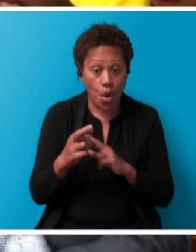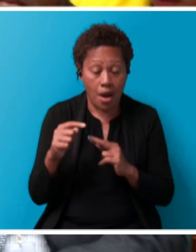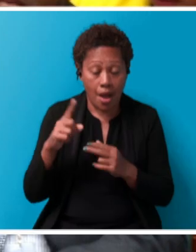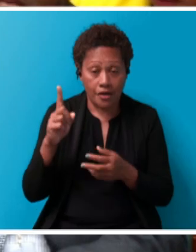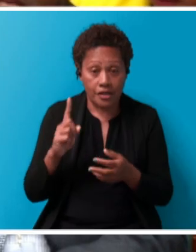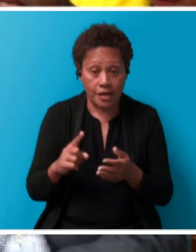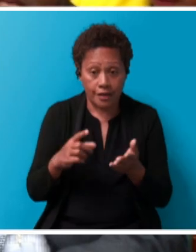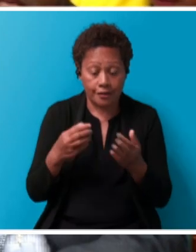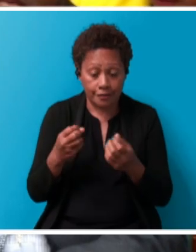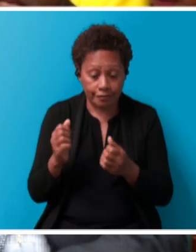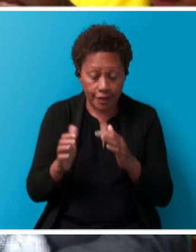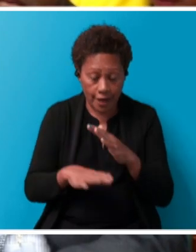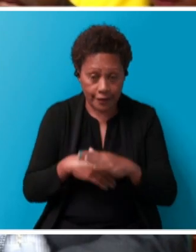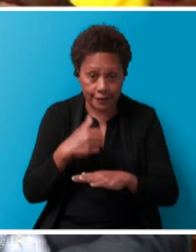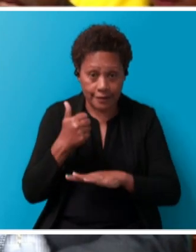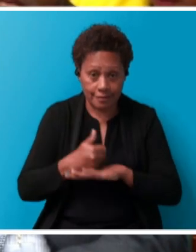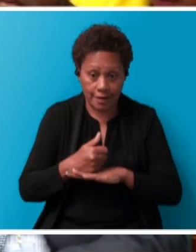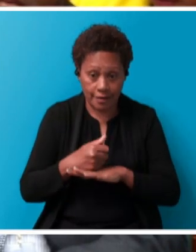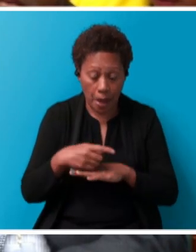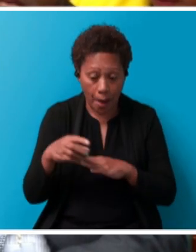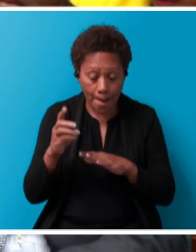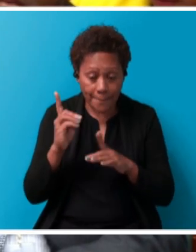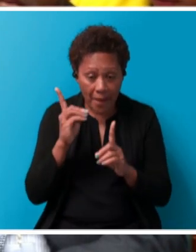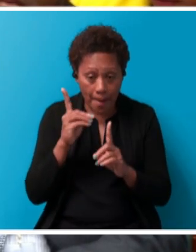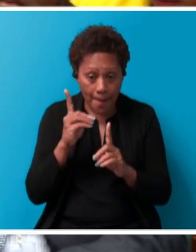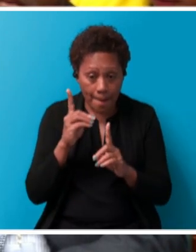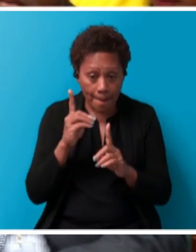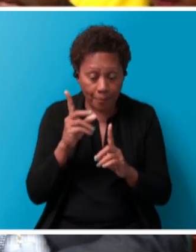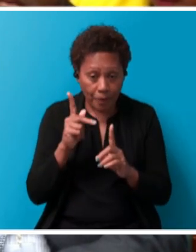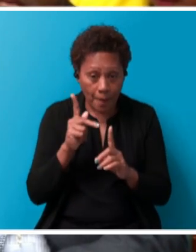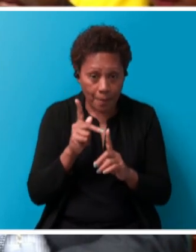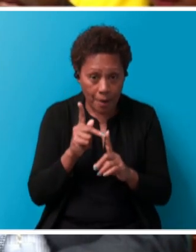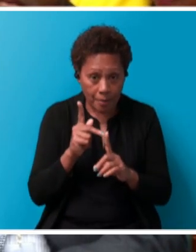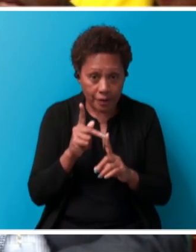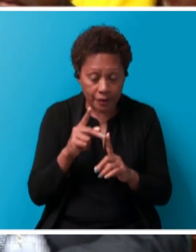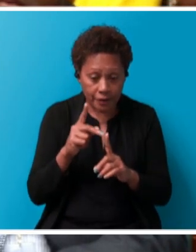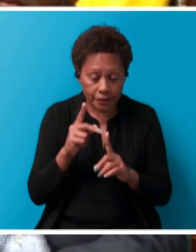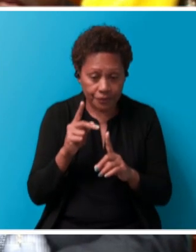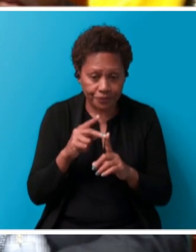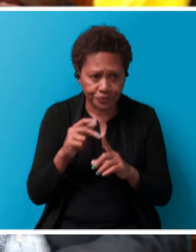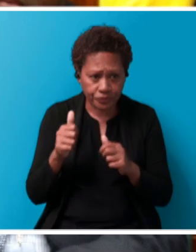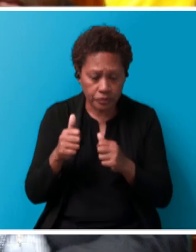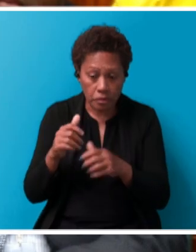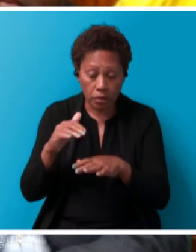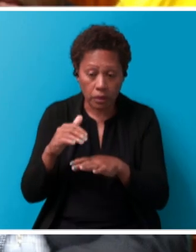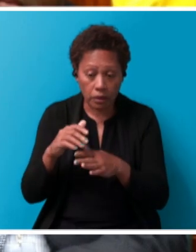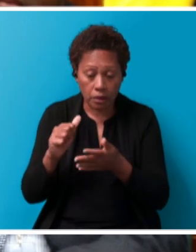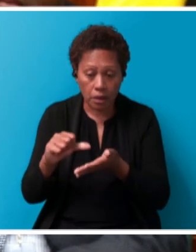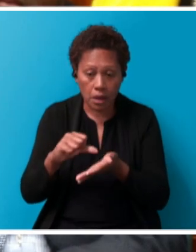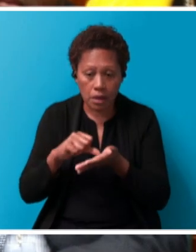established, which is a special purpose vehicle to attract private investment, FREF as we call it, will assist government accelerate its